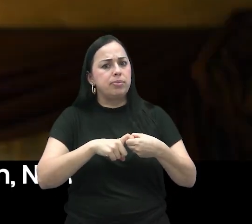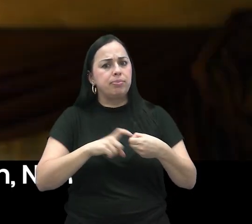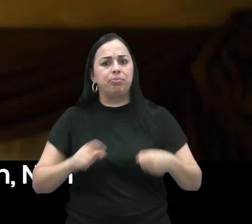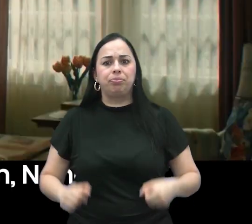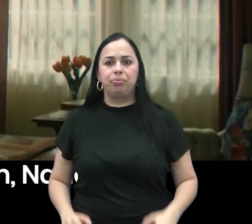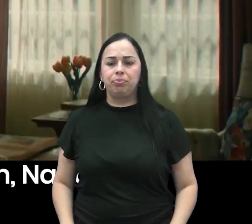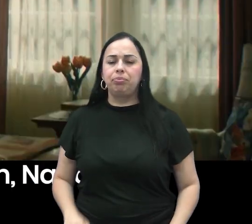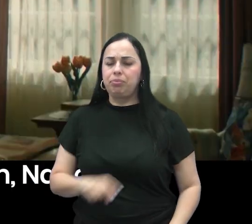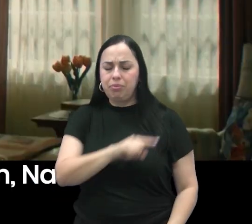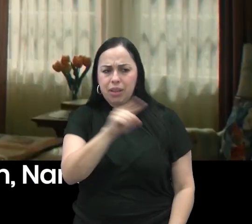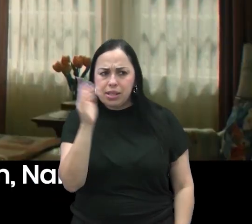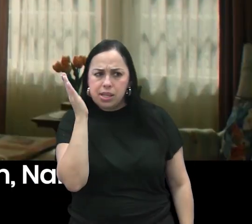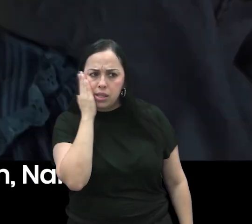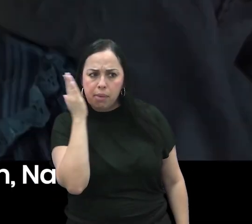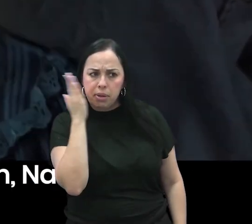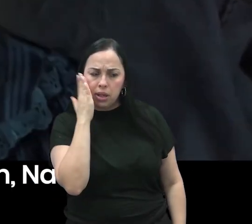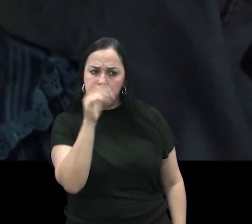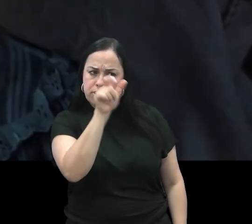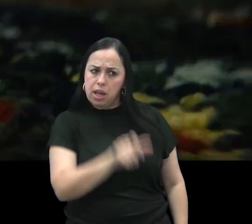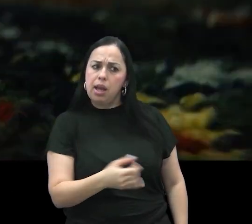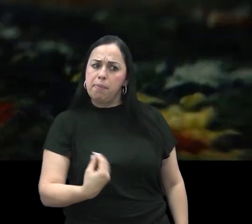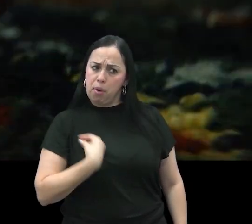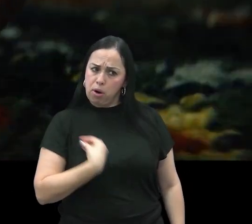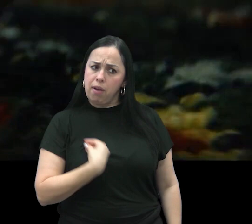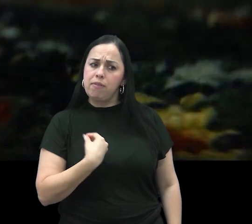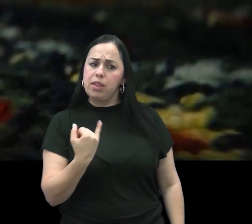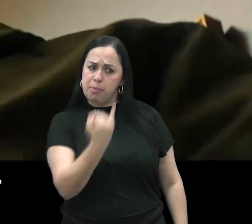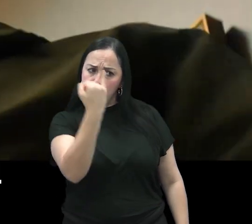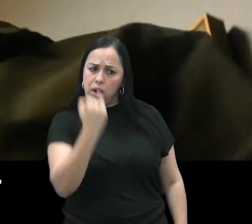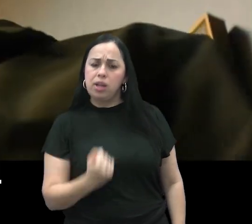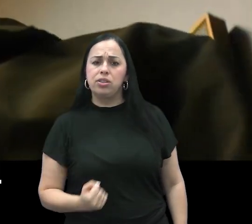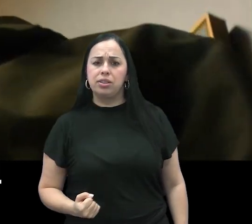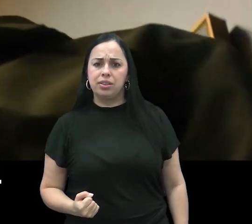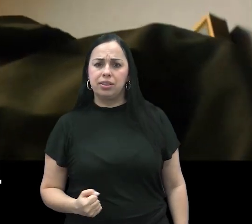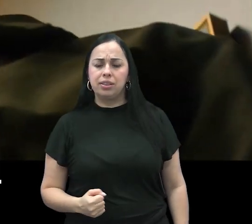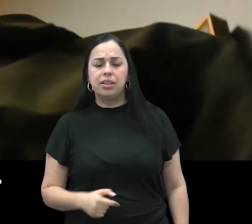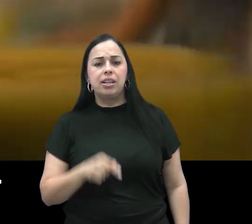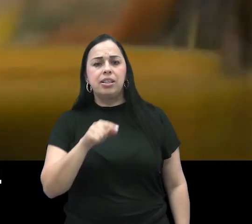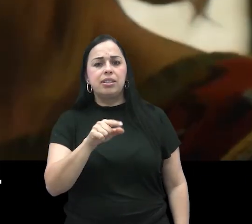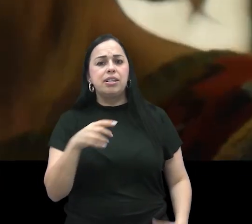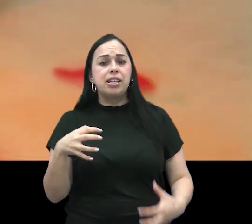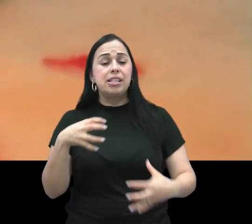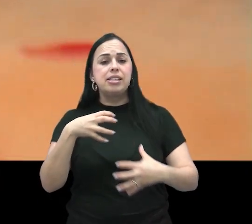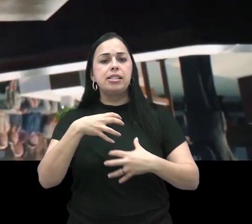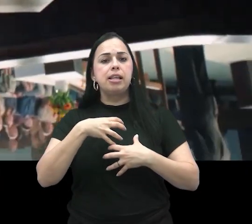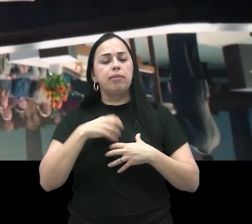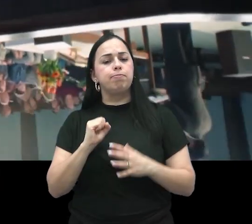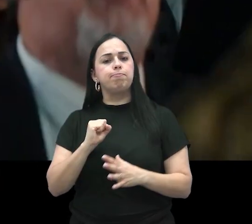You know, it's important to me, Nancy, that you feel safe here.